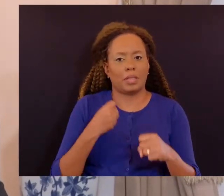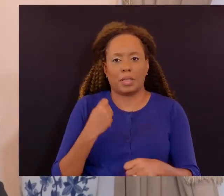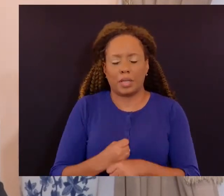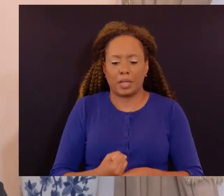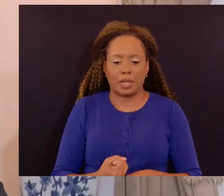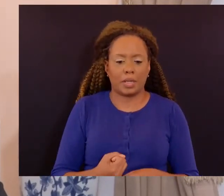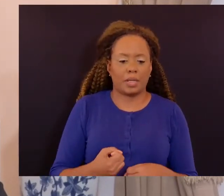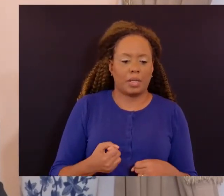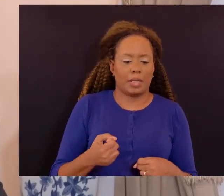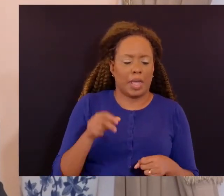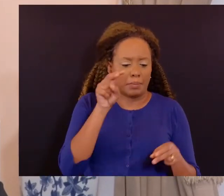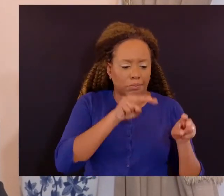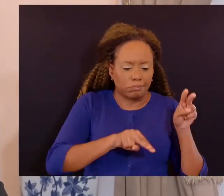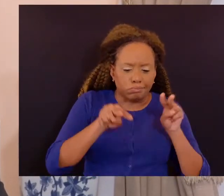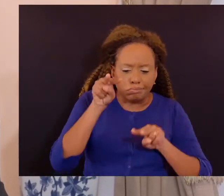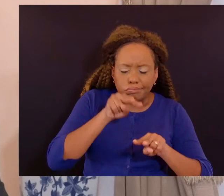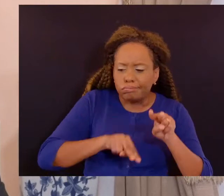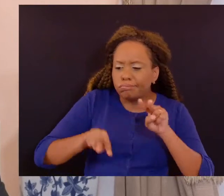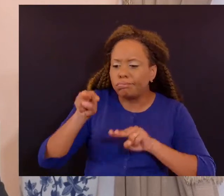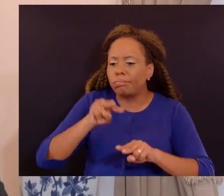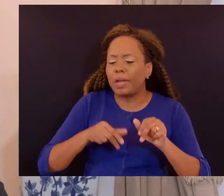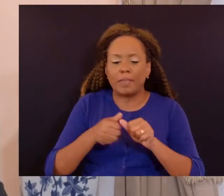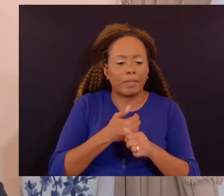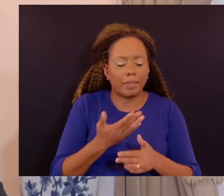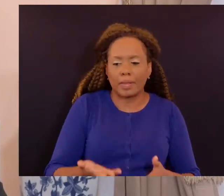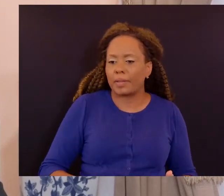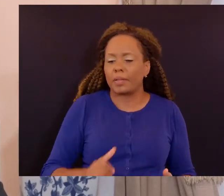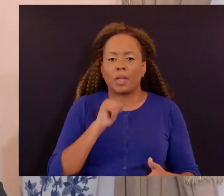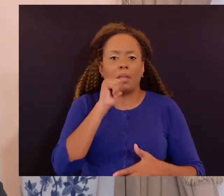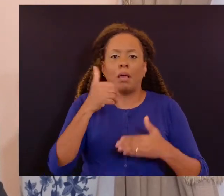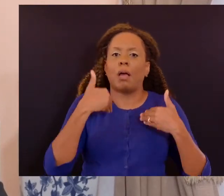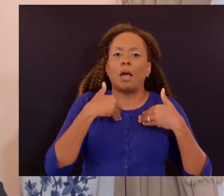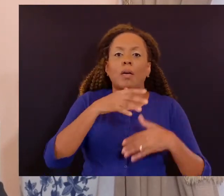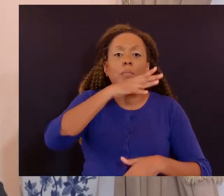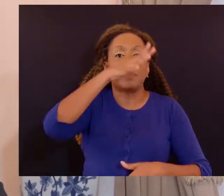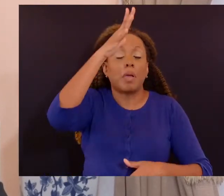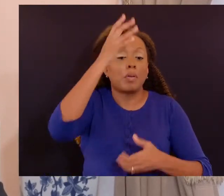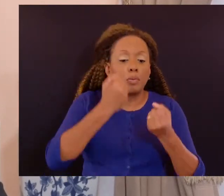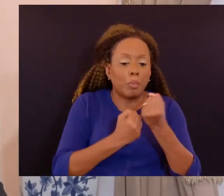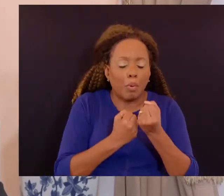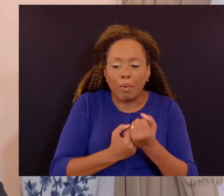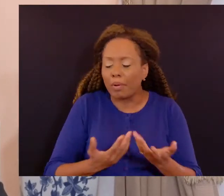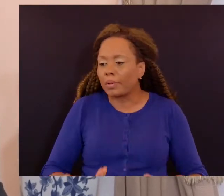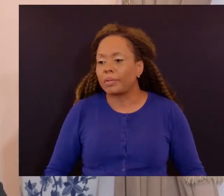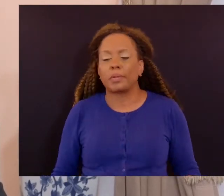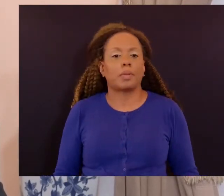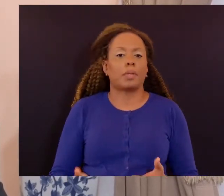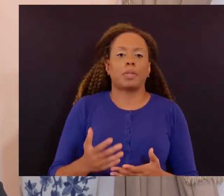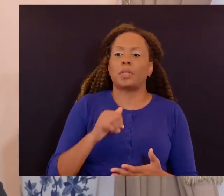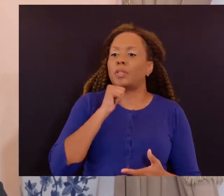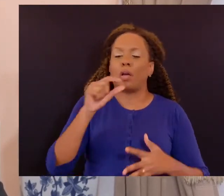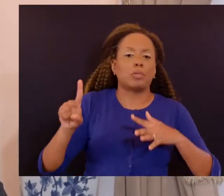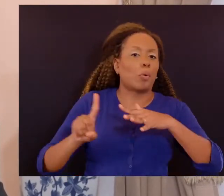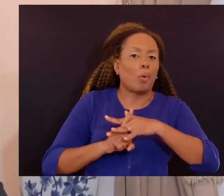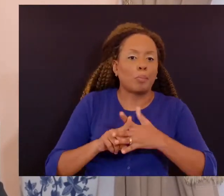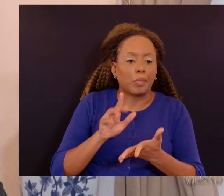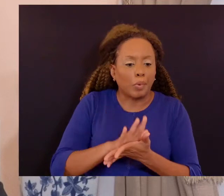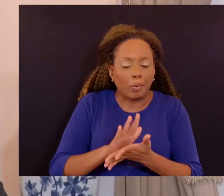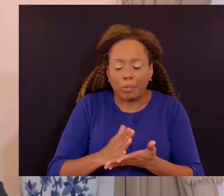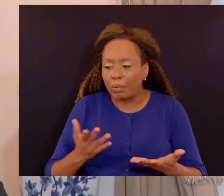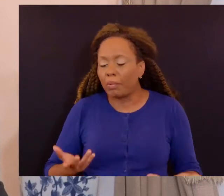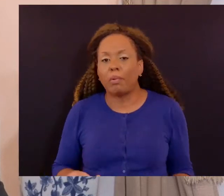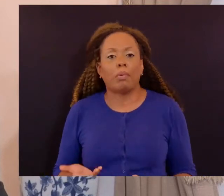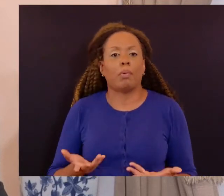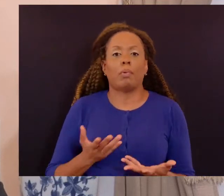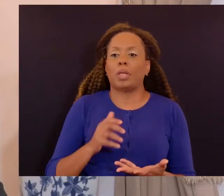things that we know to be the case, the lack of parental support, issues in terms of being absent from school, that the students have not